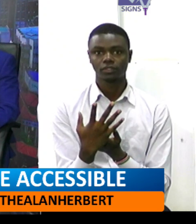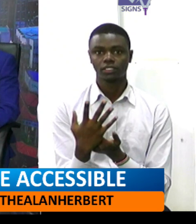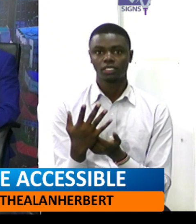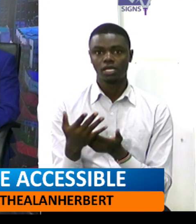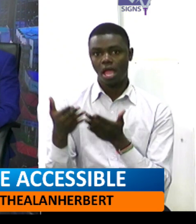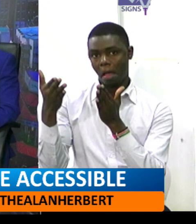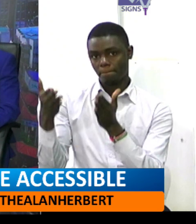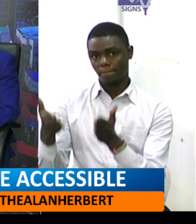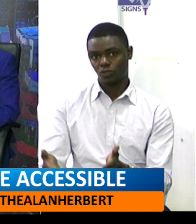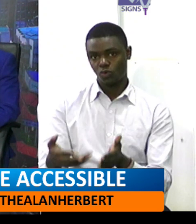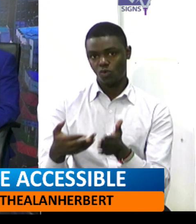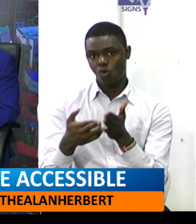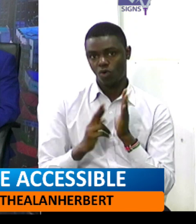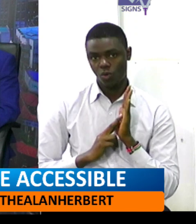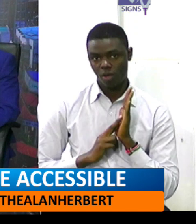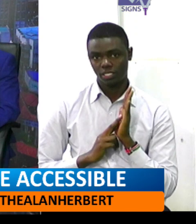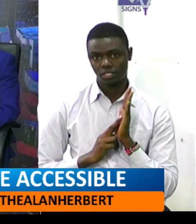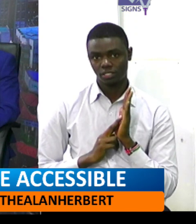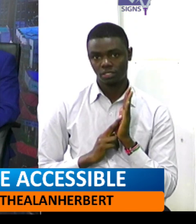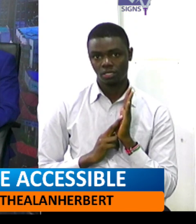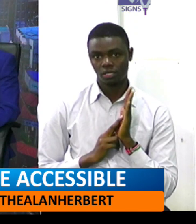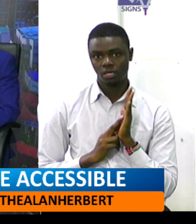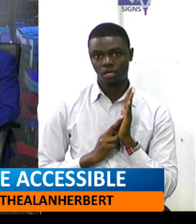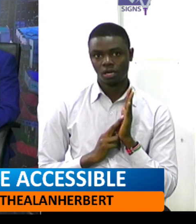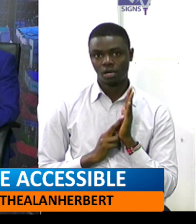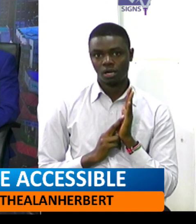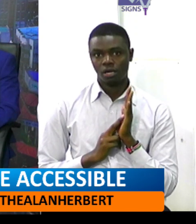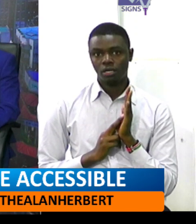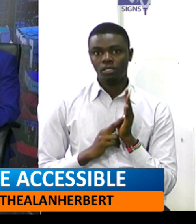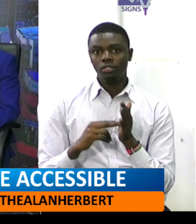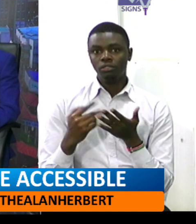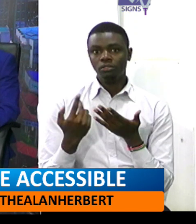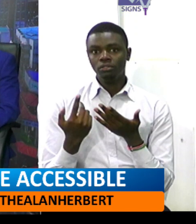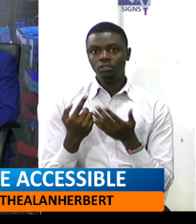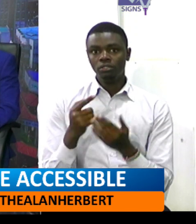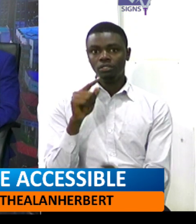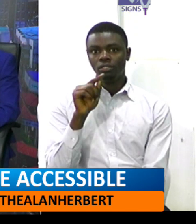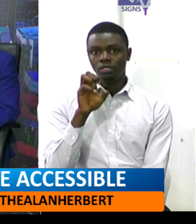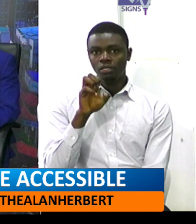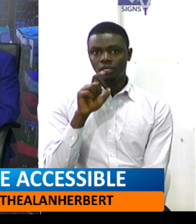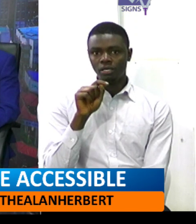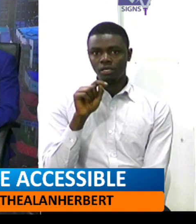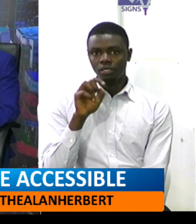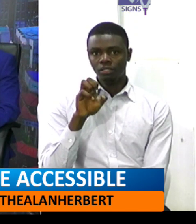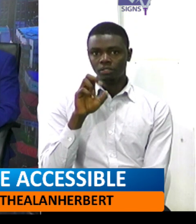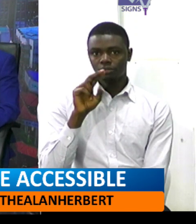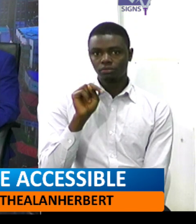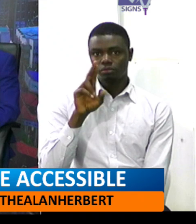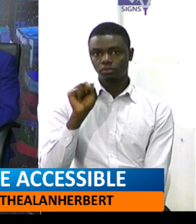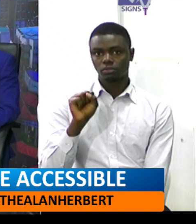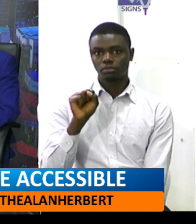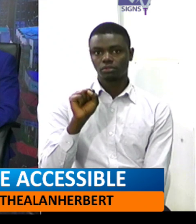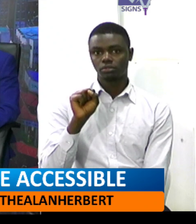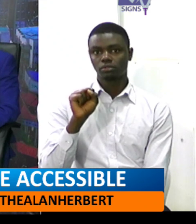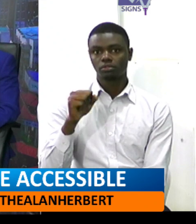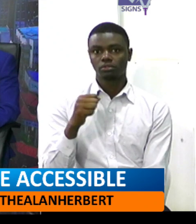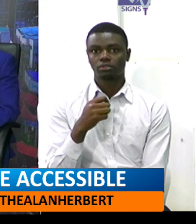somebody who requires a tetanus vaccine because they have a small